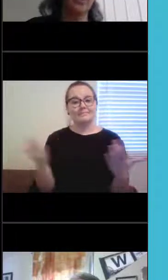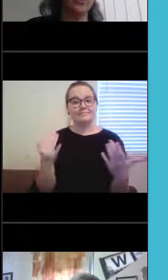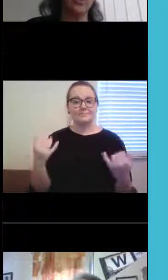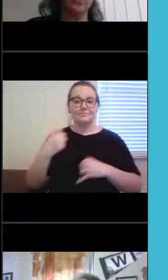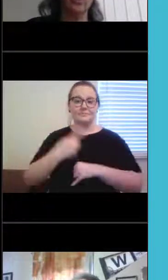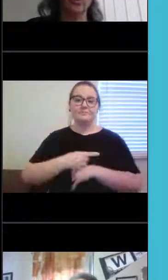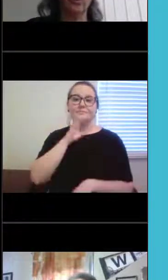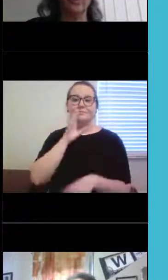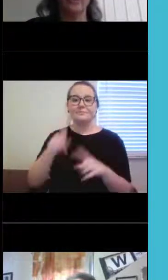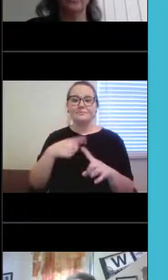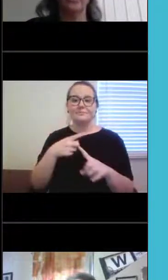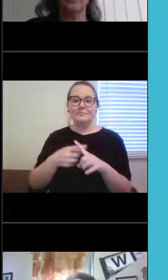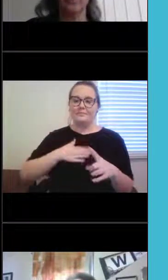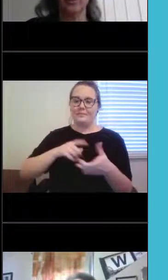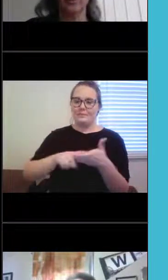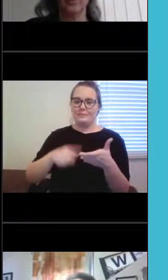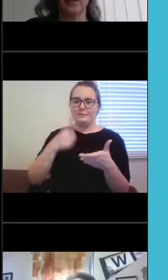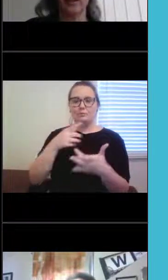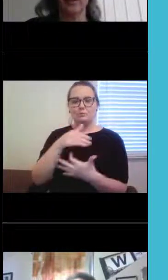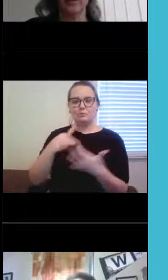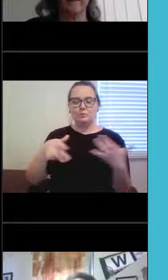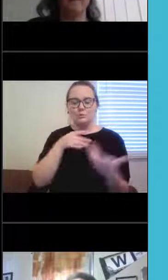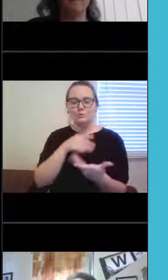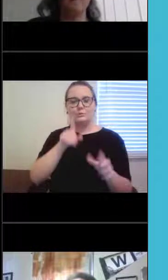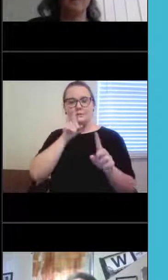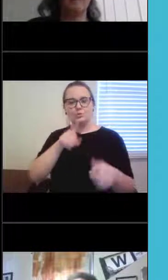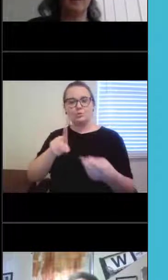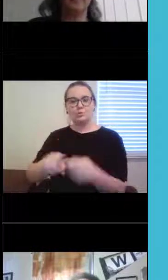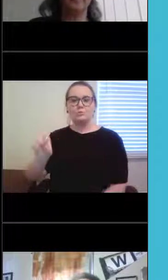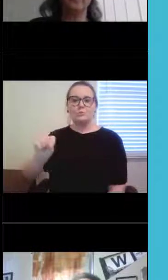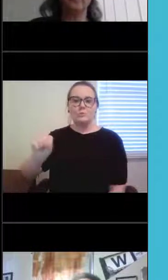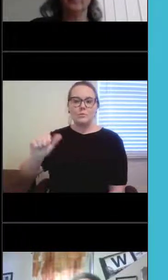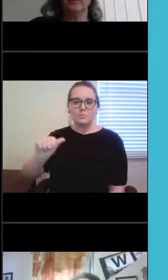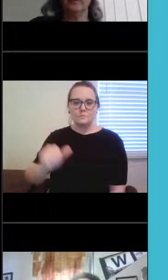about my research on social reactions to sexual assault.